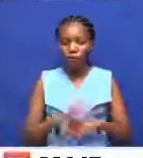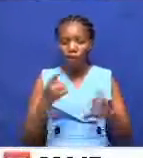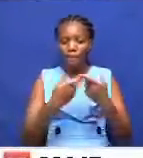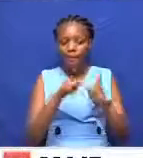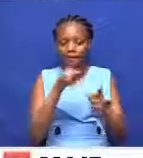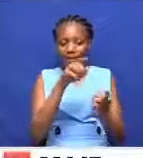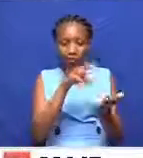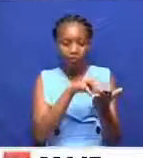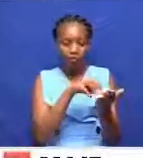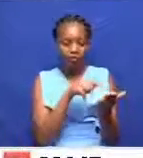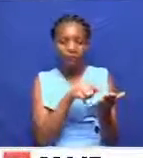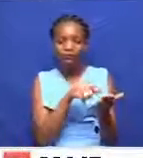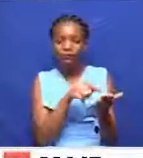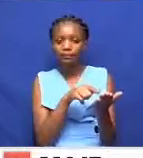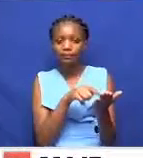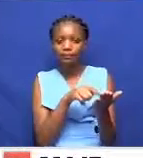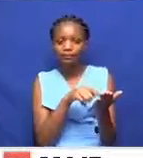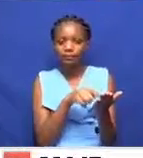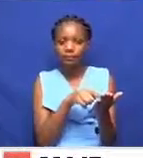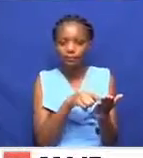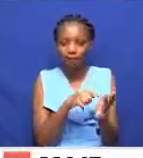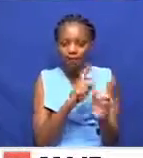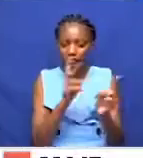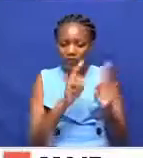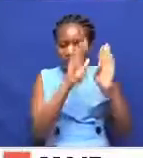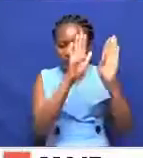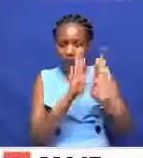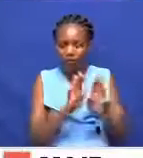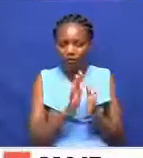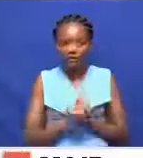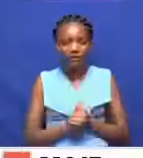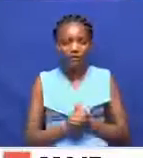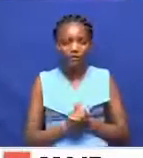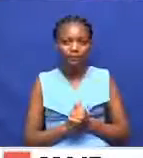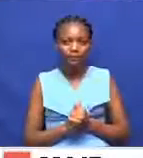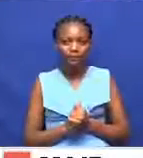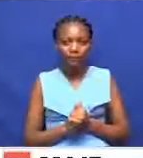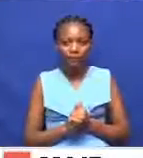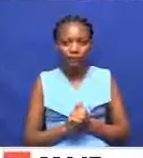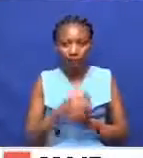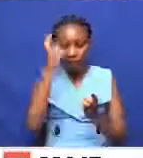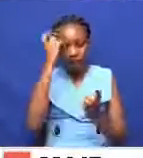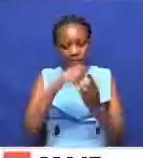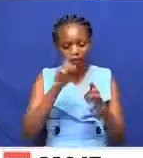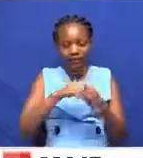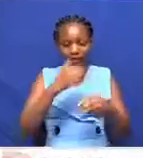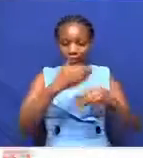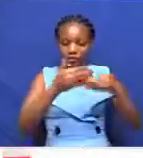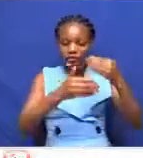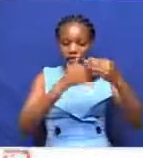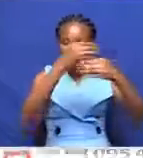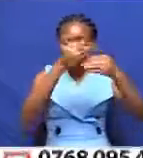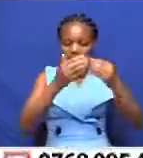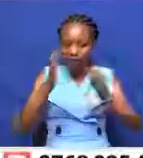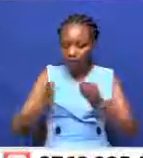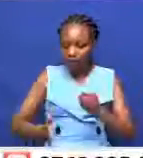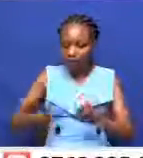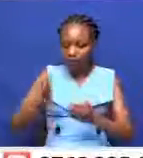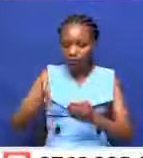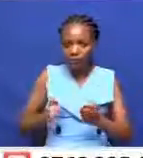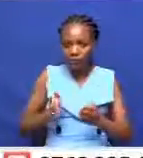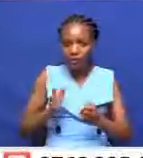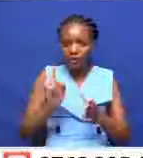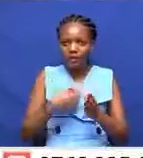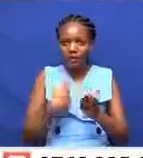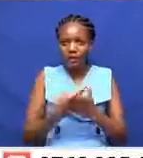port will remain a white elephant unless this railway is done. This railway will carry